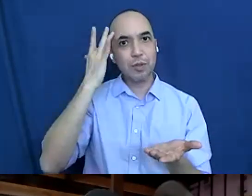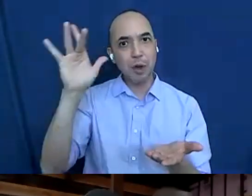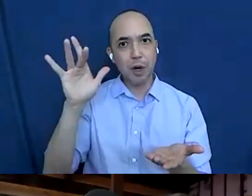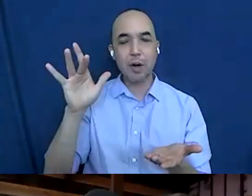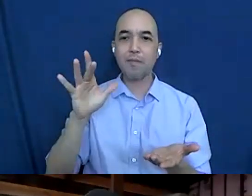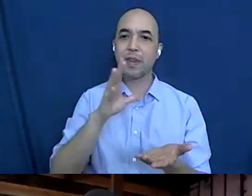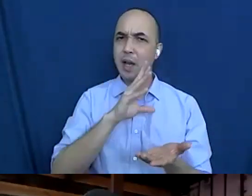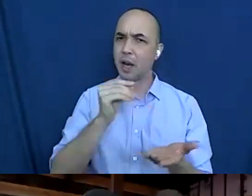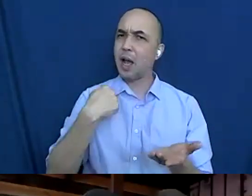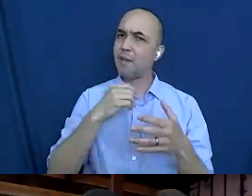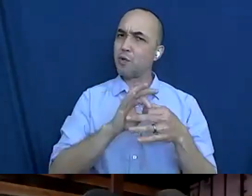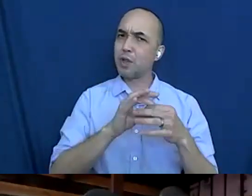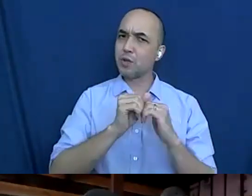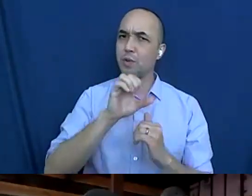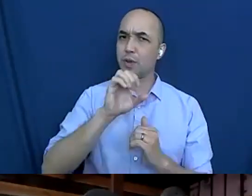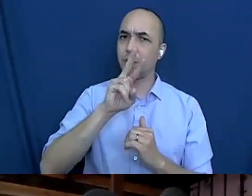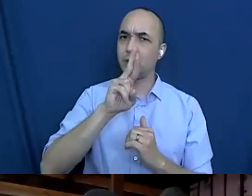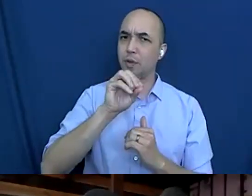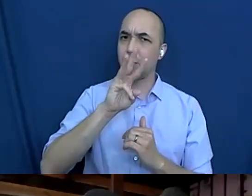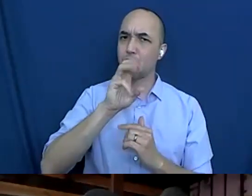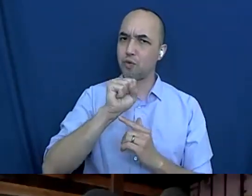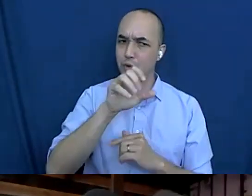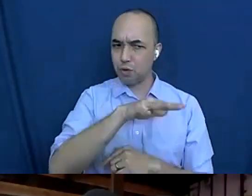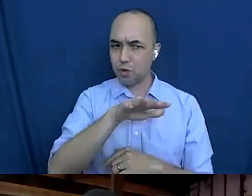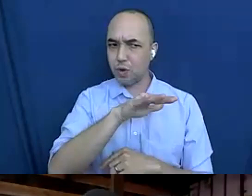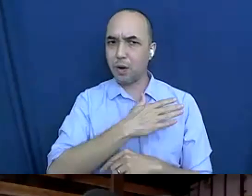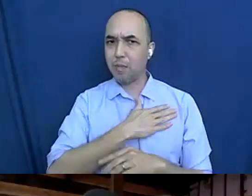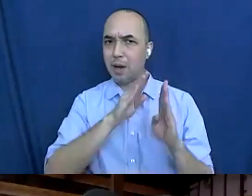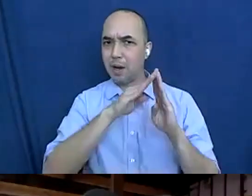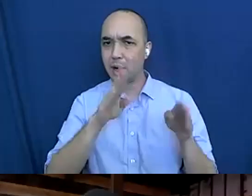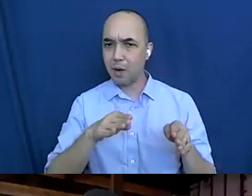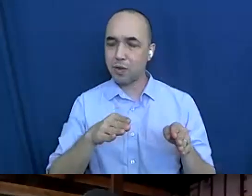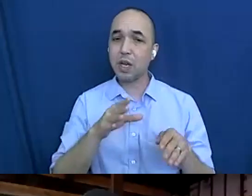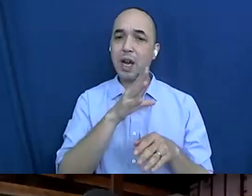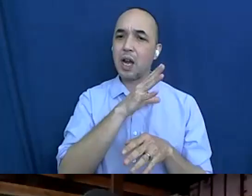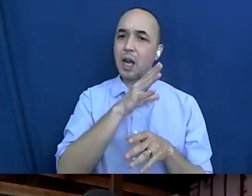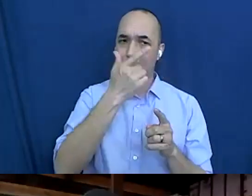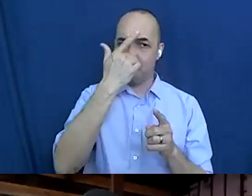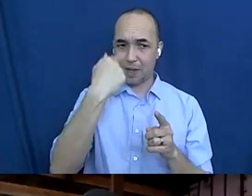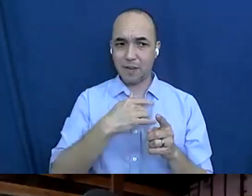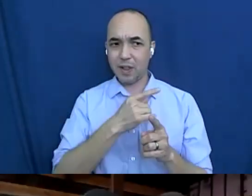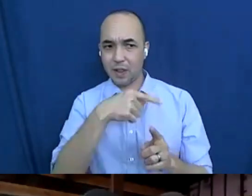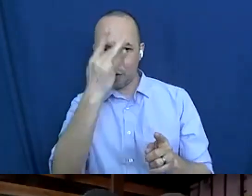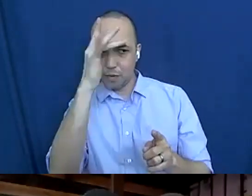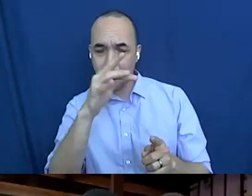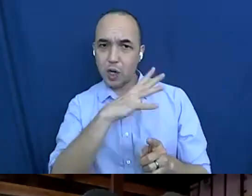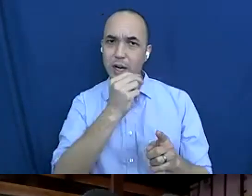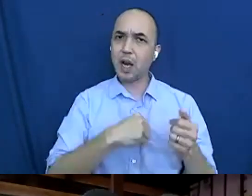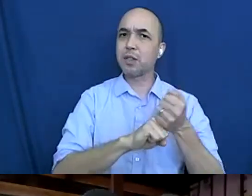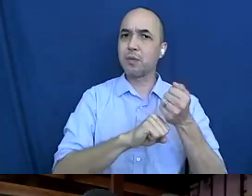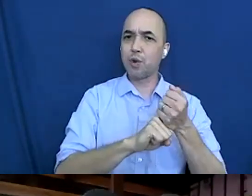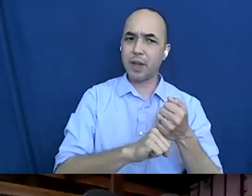crows in my area because I feel like they're super smart and I'm always on their side. You know, I'm always like, hey, crows, because I don't want to piss them